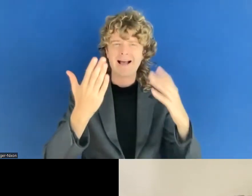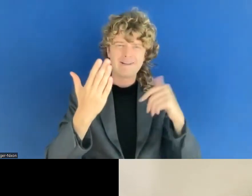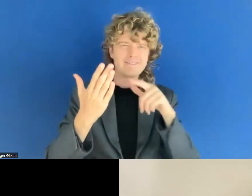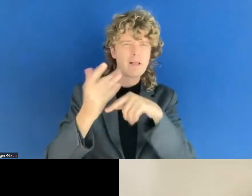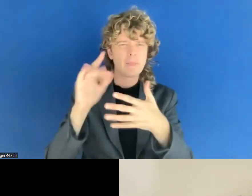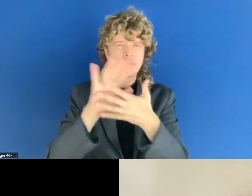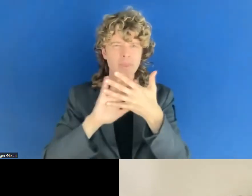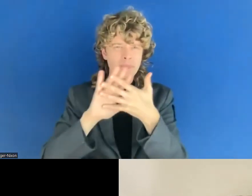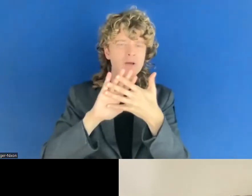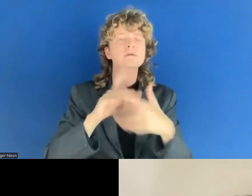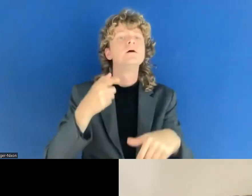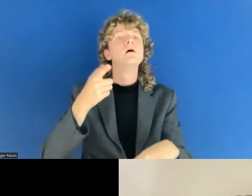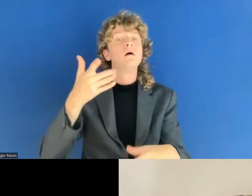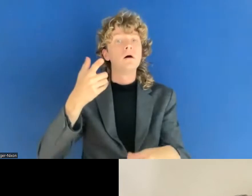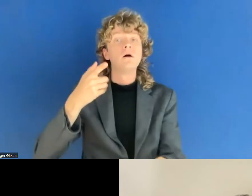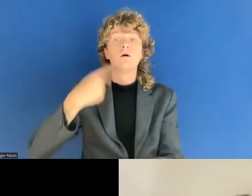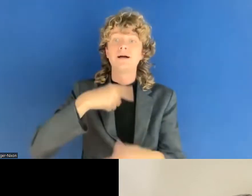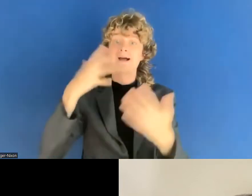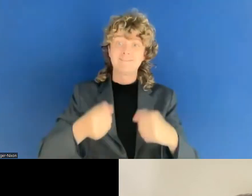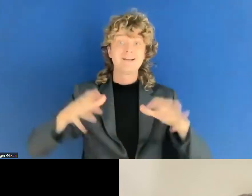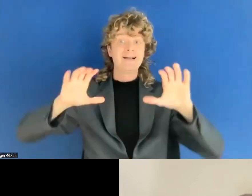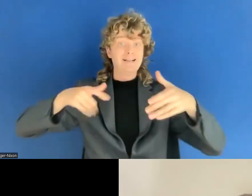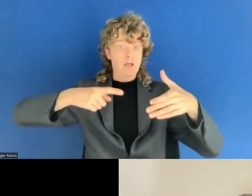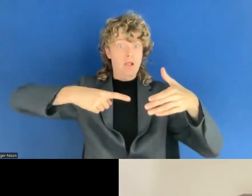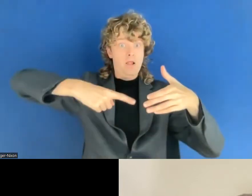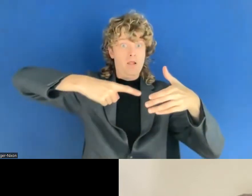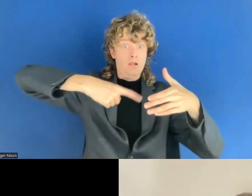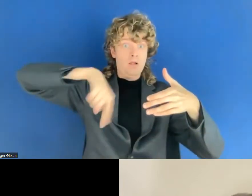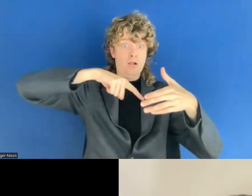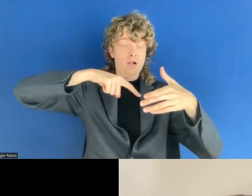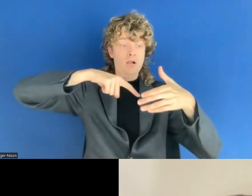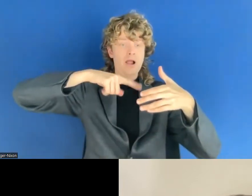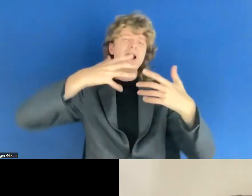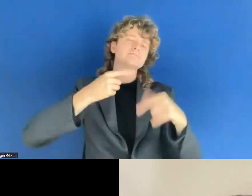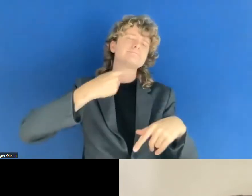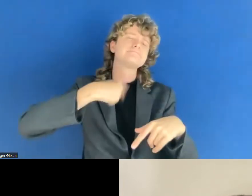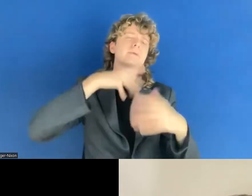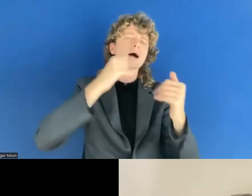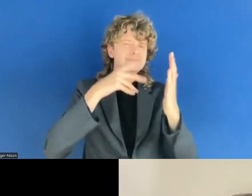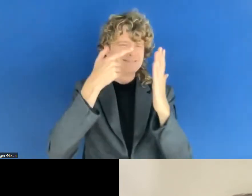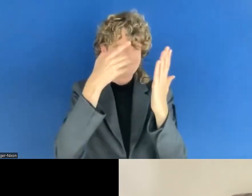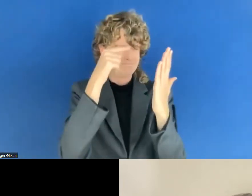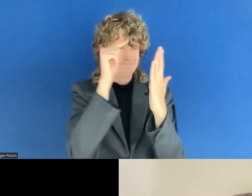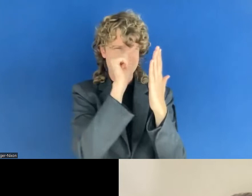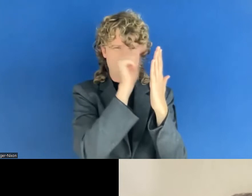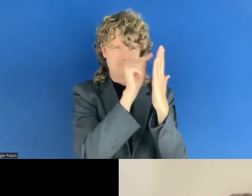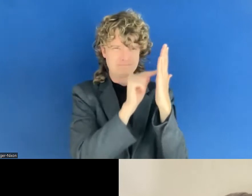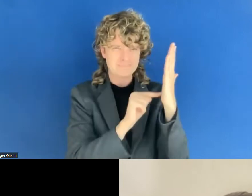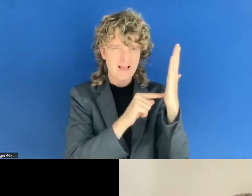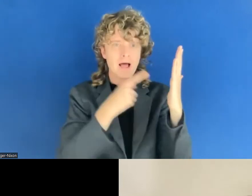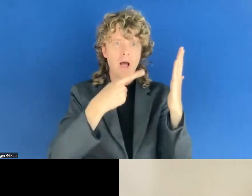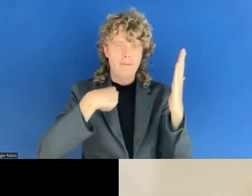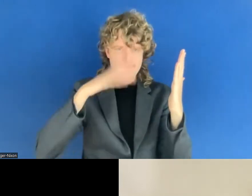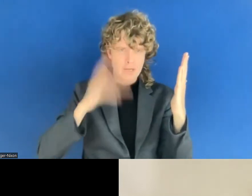document, especially on the video part, for example. So it's kind of difficult to understand if I have a video